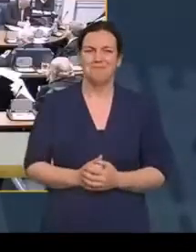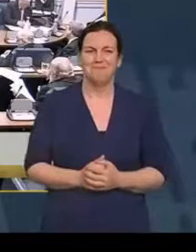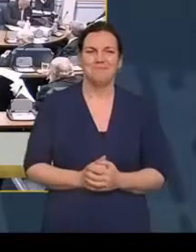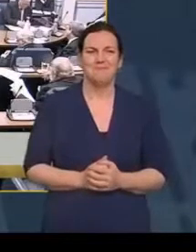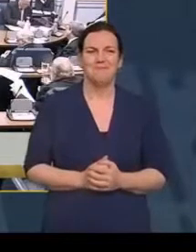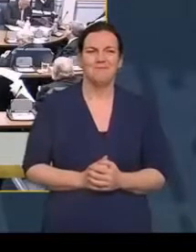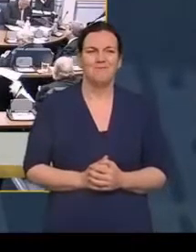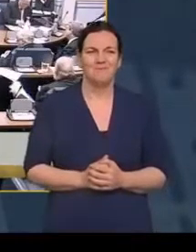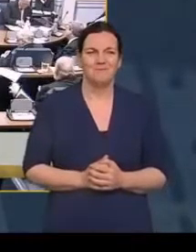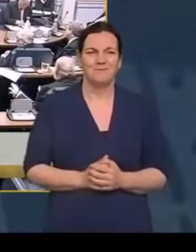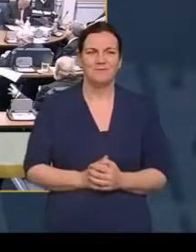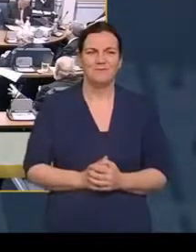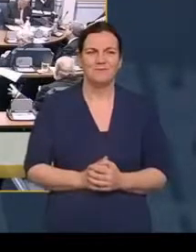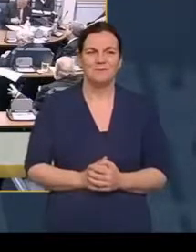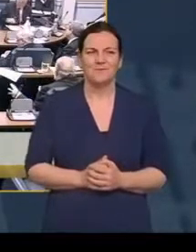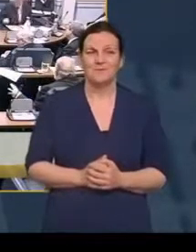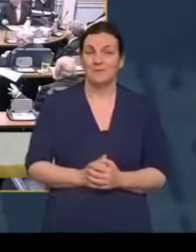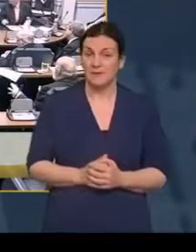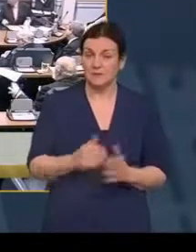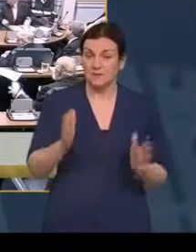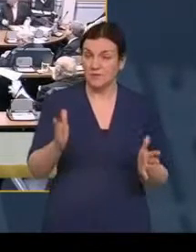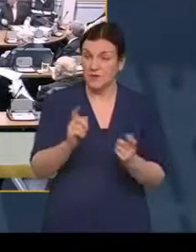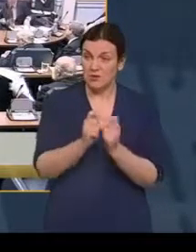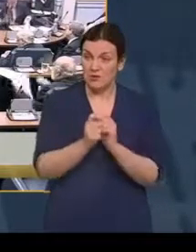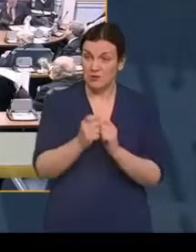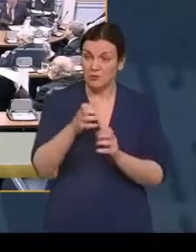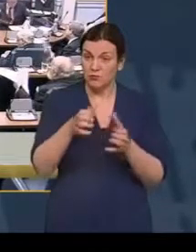Minister, did you cover the amendment in Group 2?